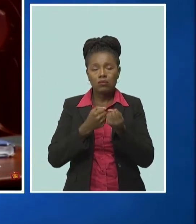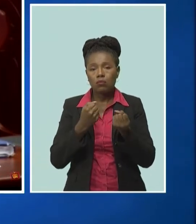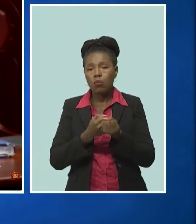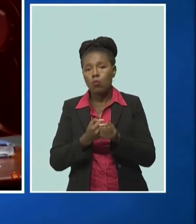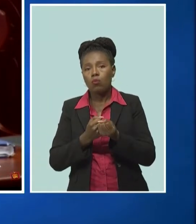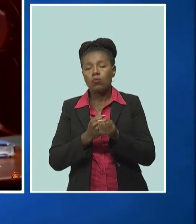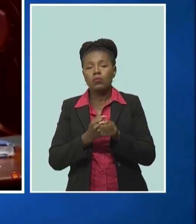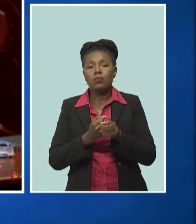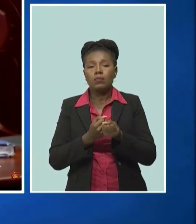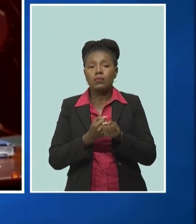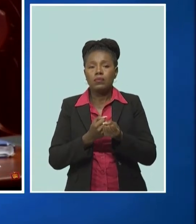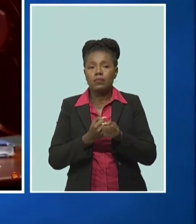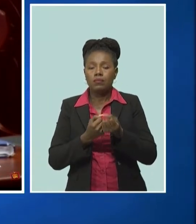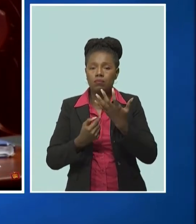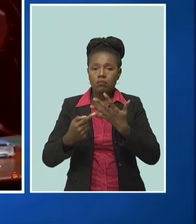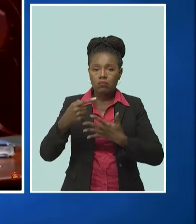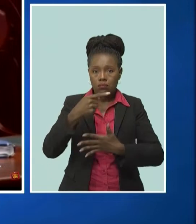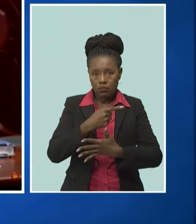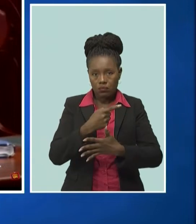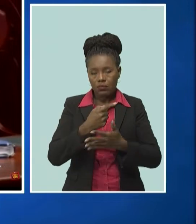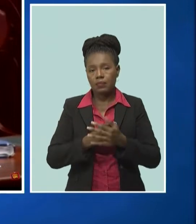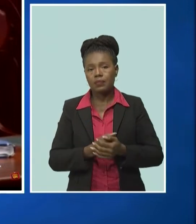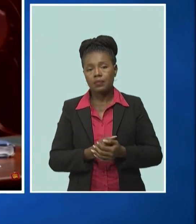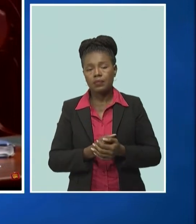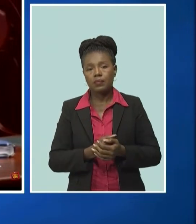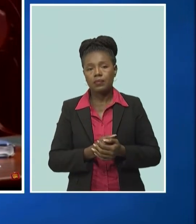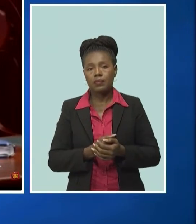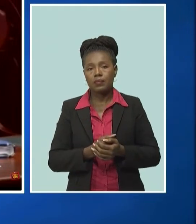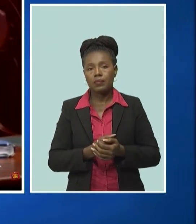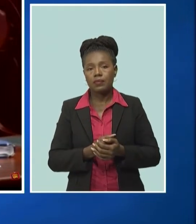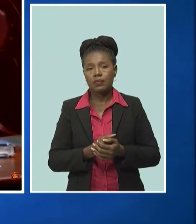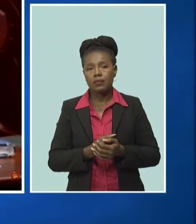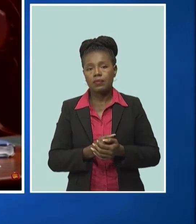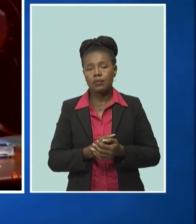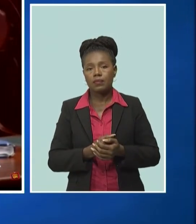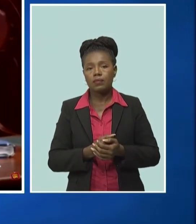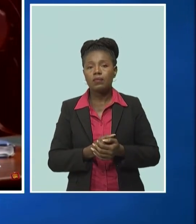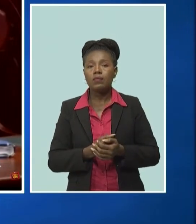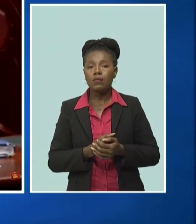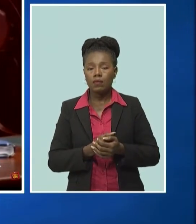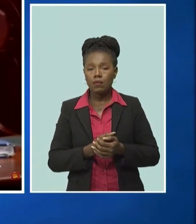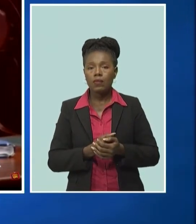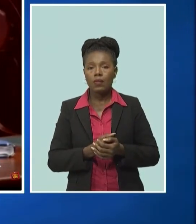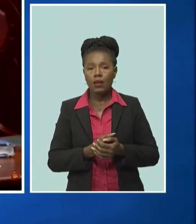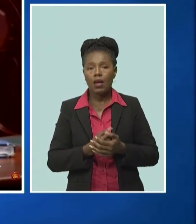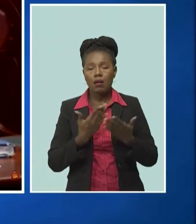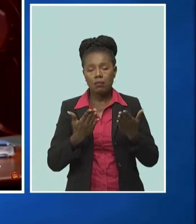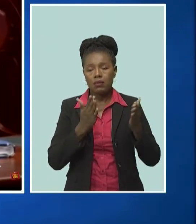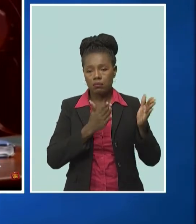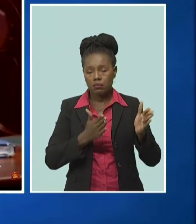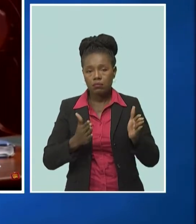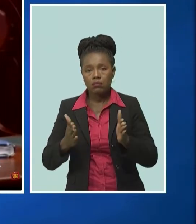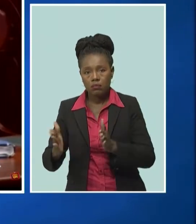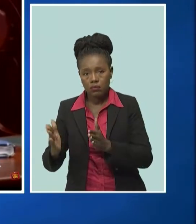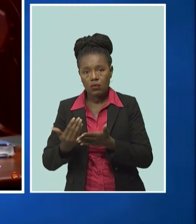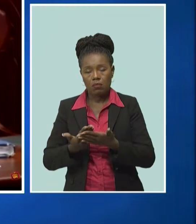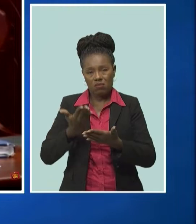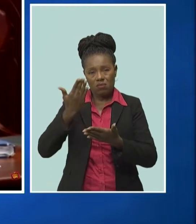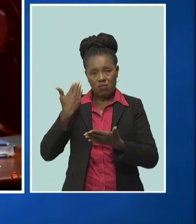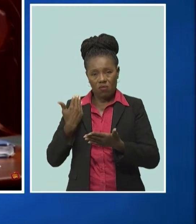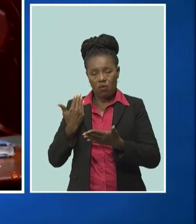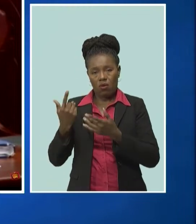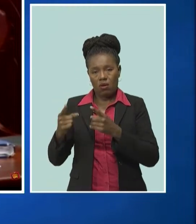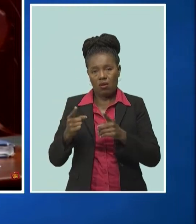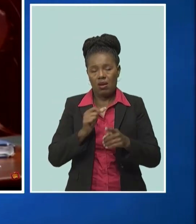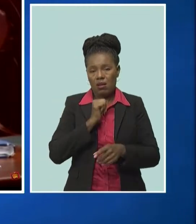this country. There was obviously a process that was taking place previously where it did